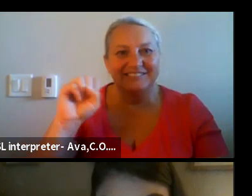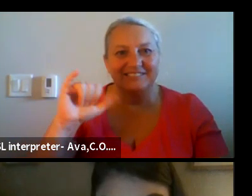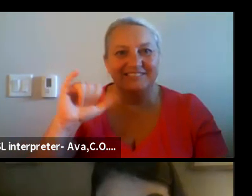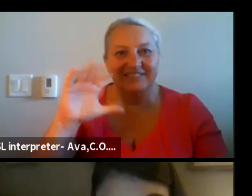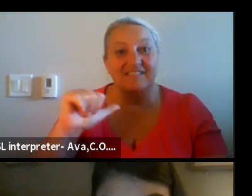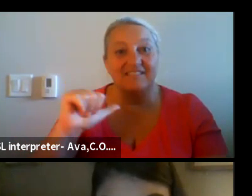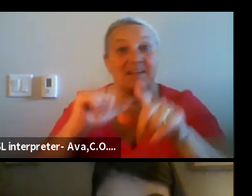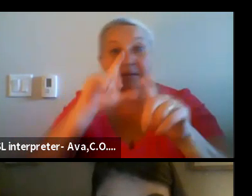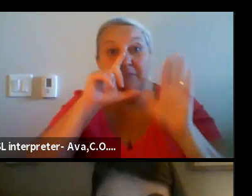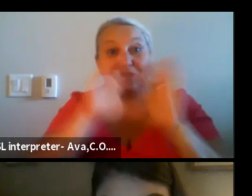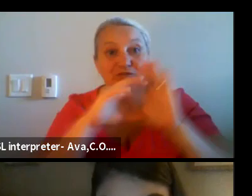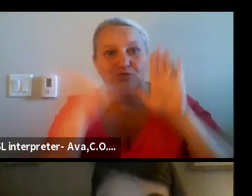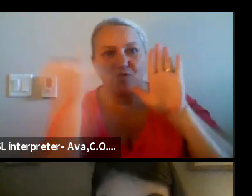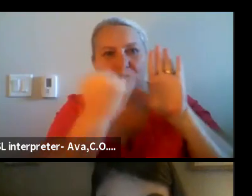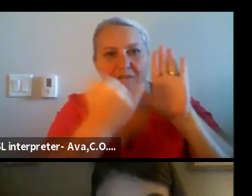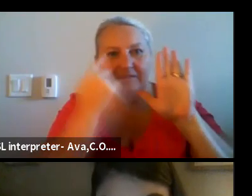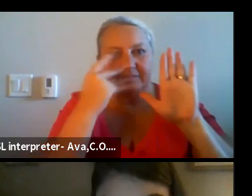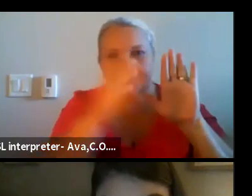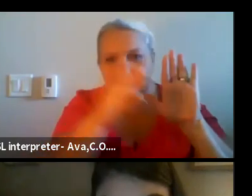this.